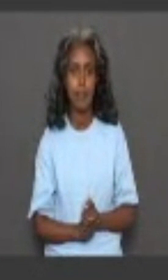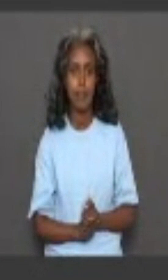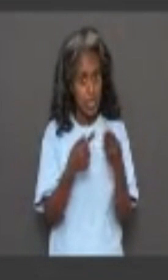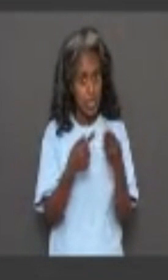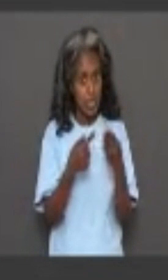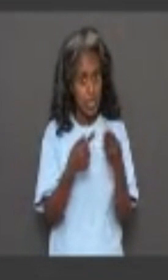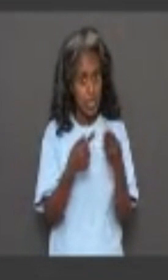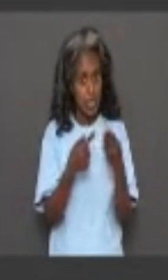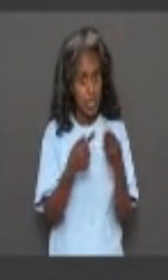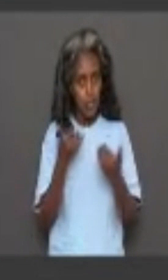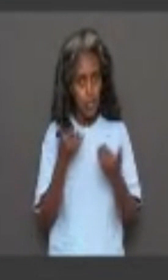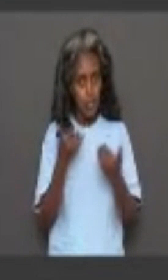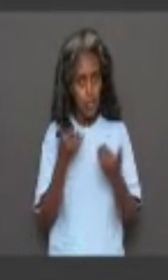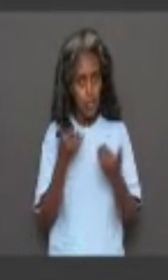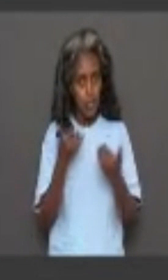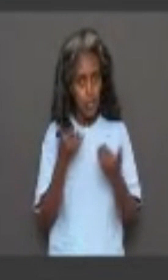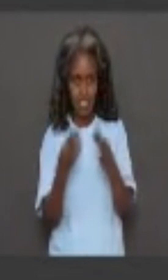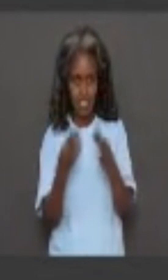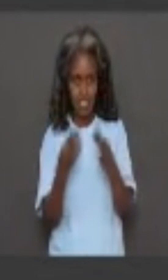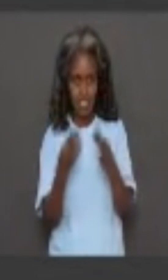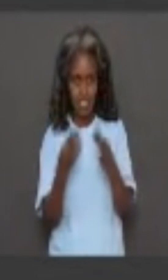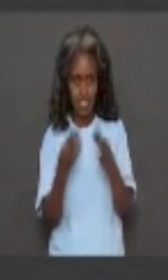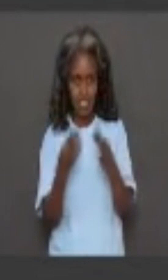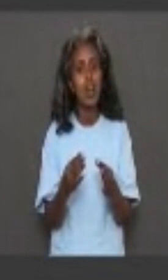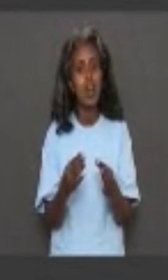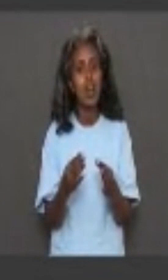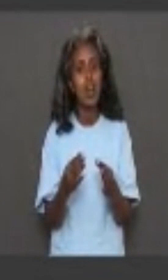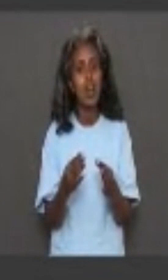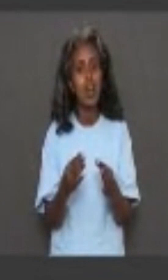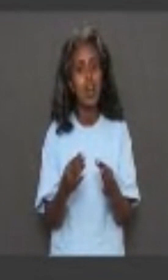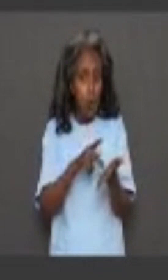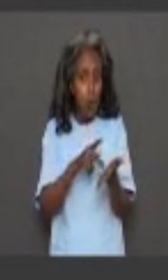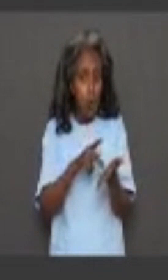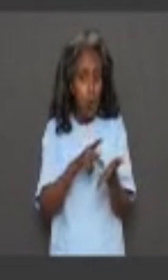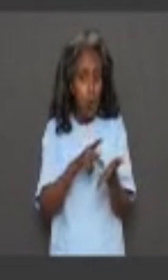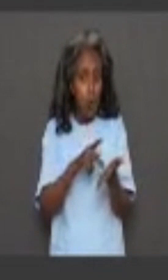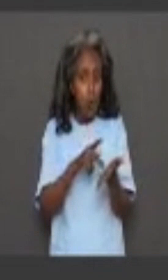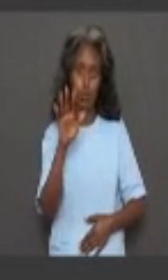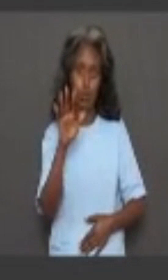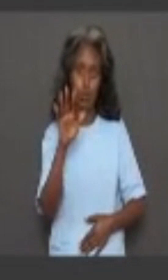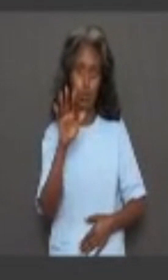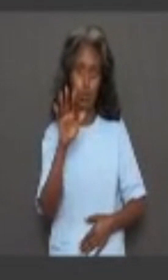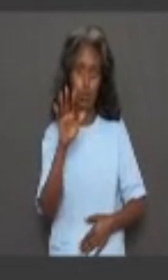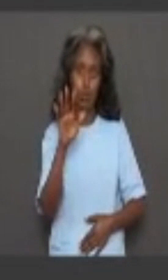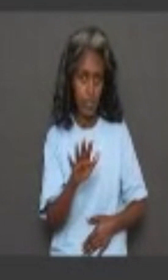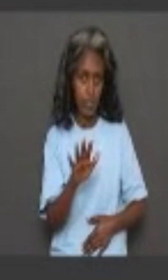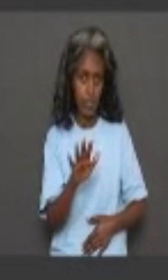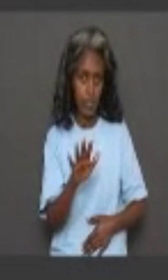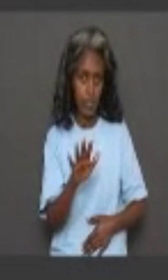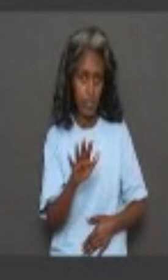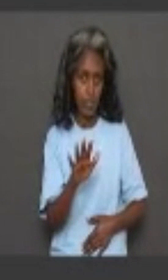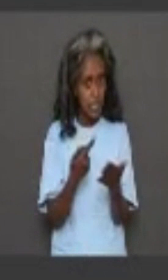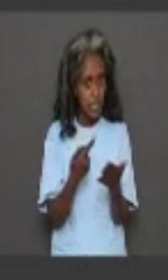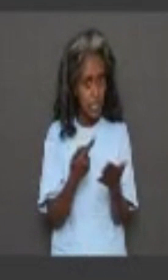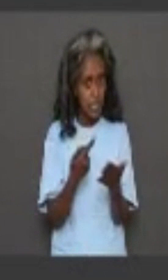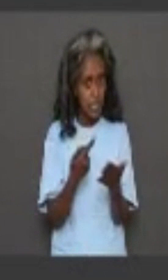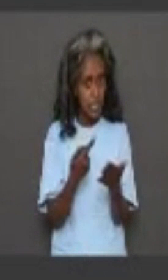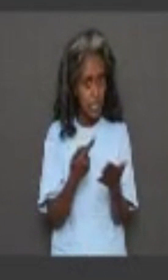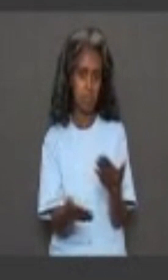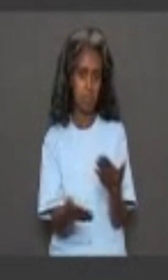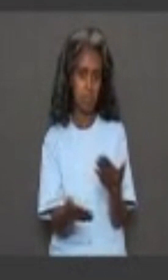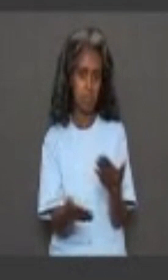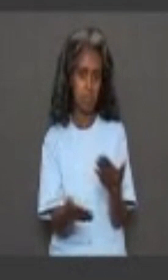Since we just learned how to plot the square root of 5, this should